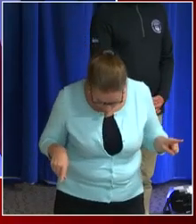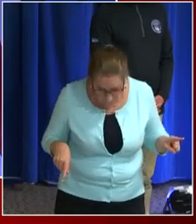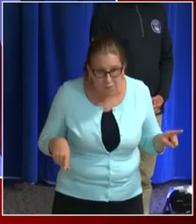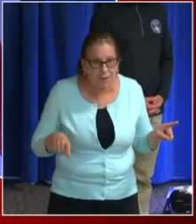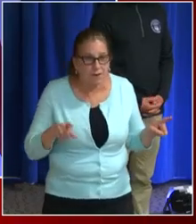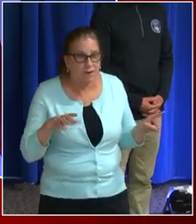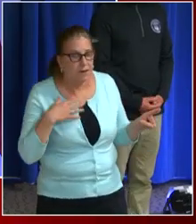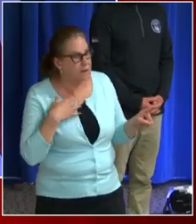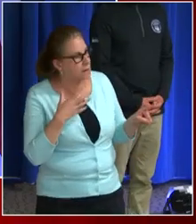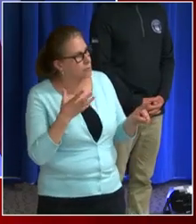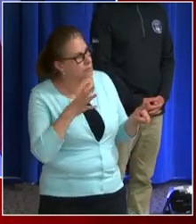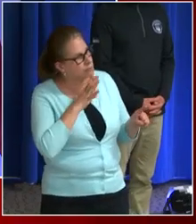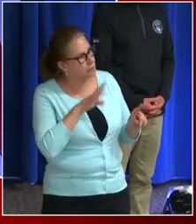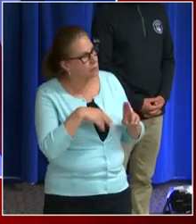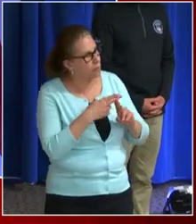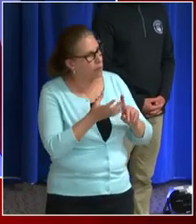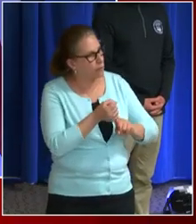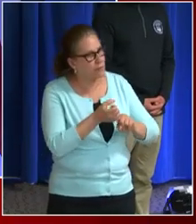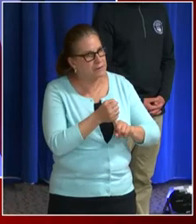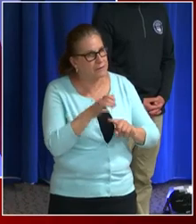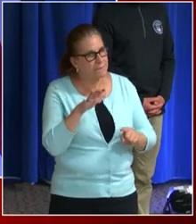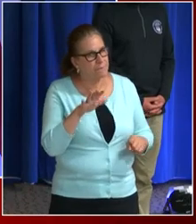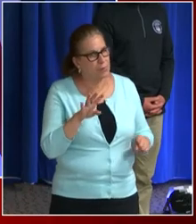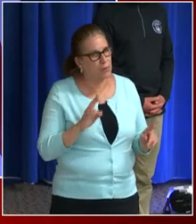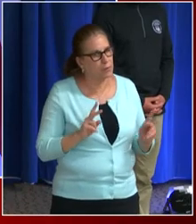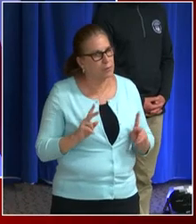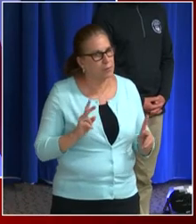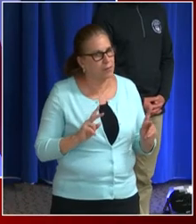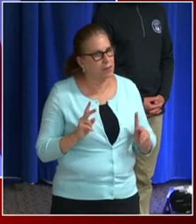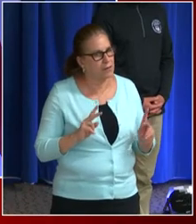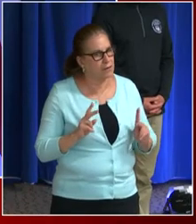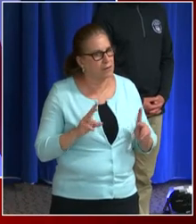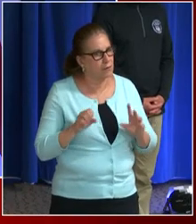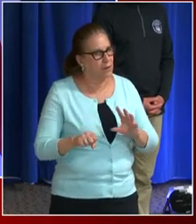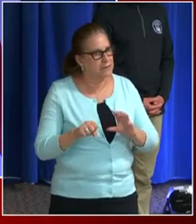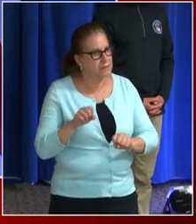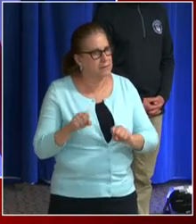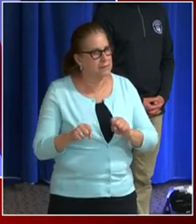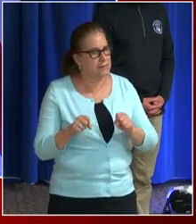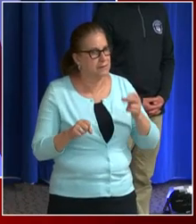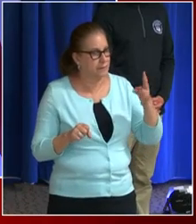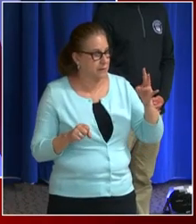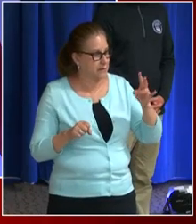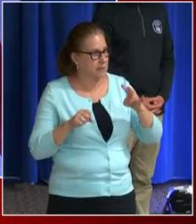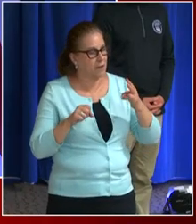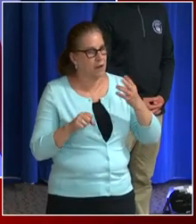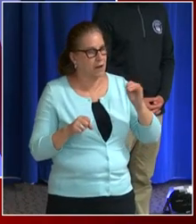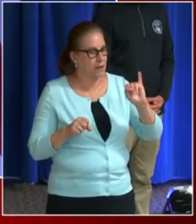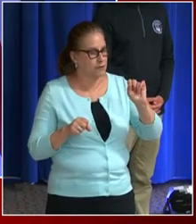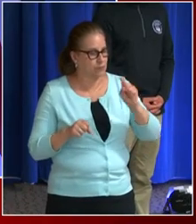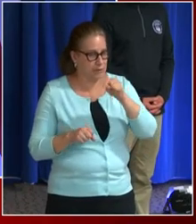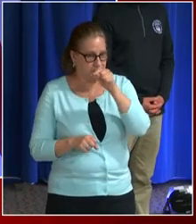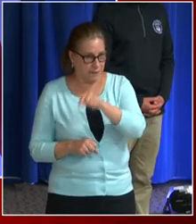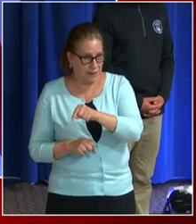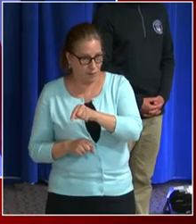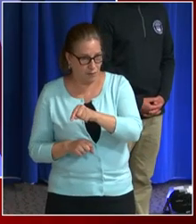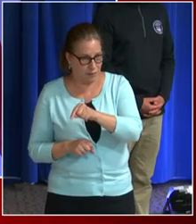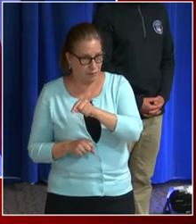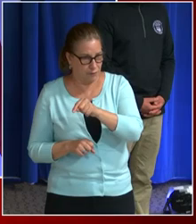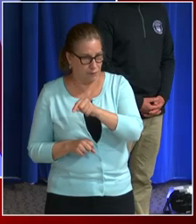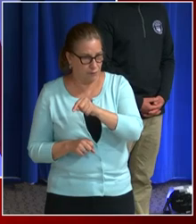had 54 that were at the 17th and I location. We had close to 200 up there